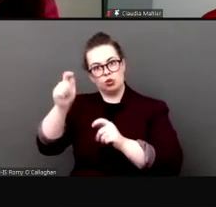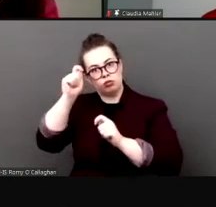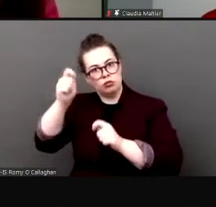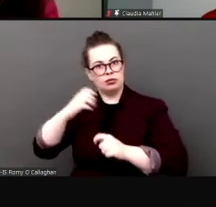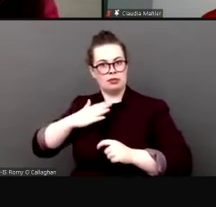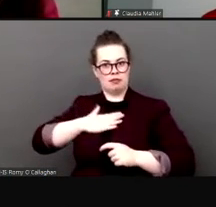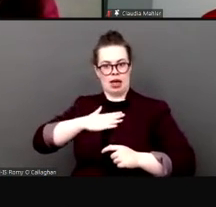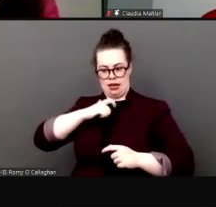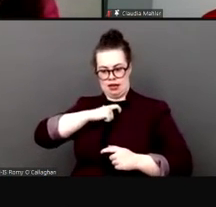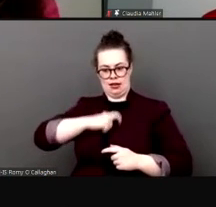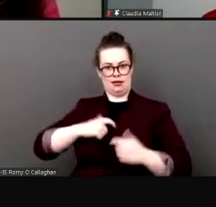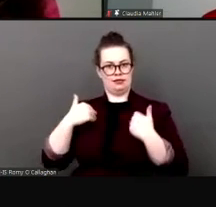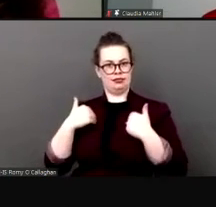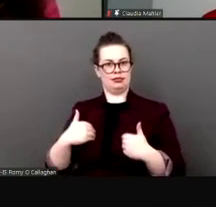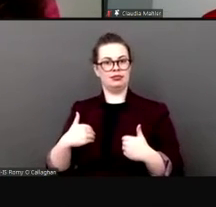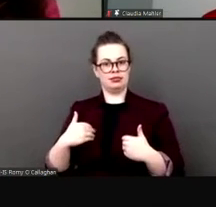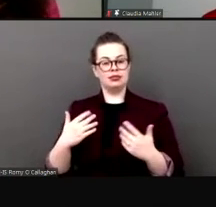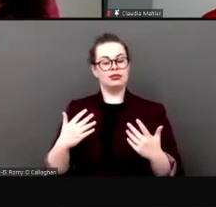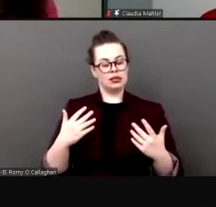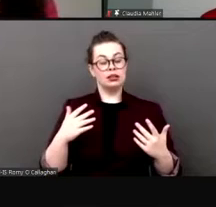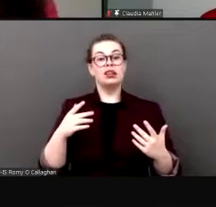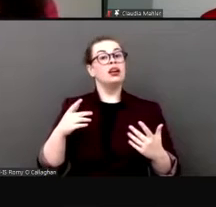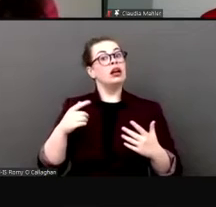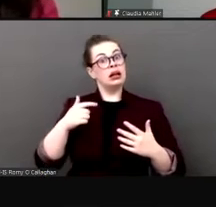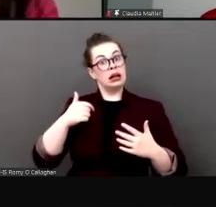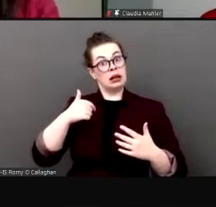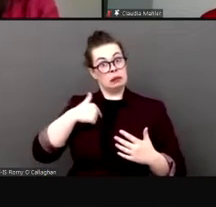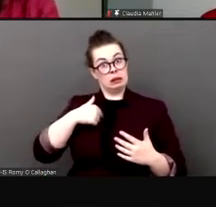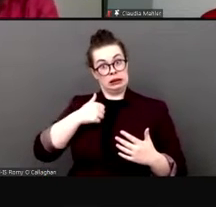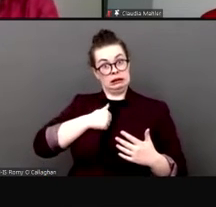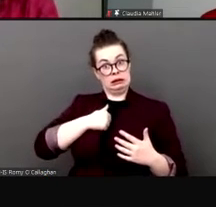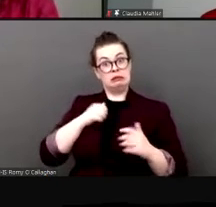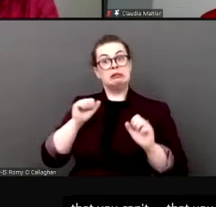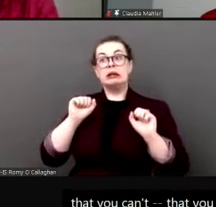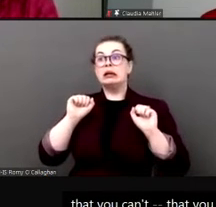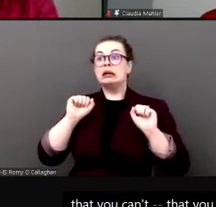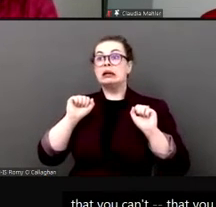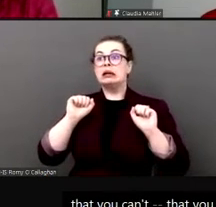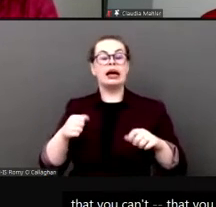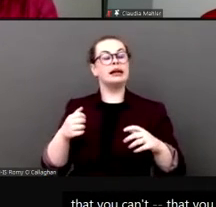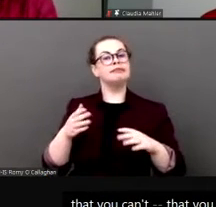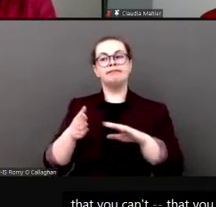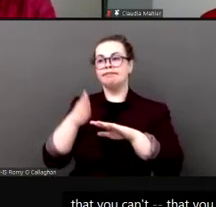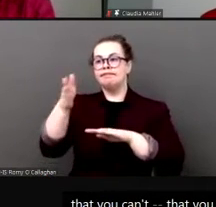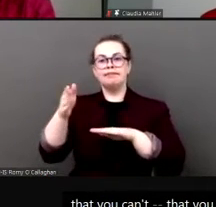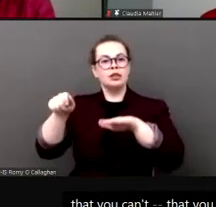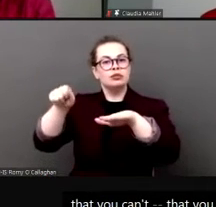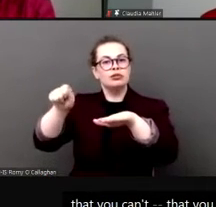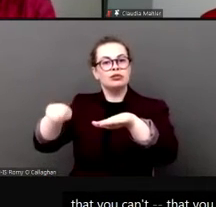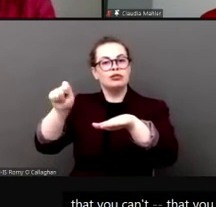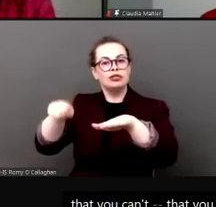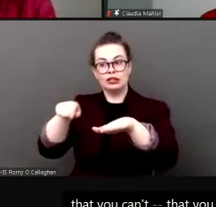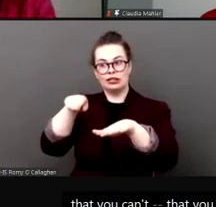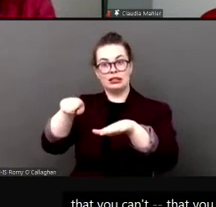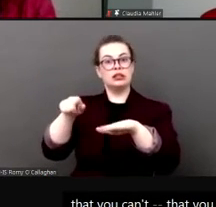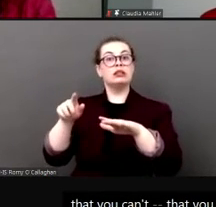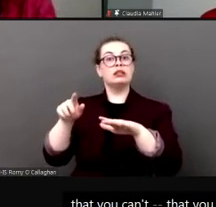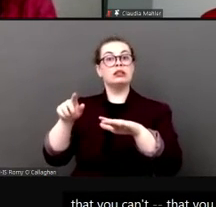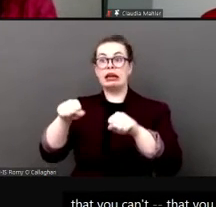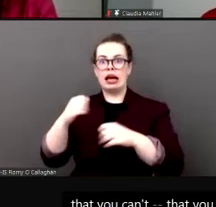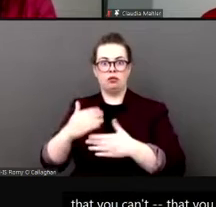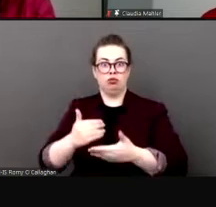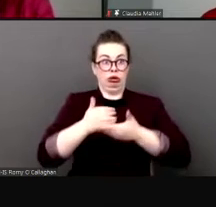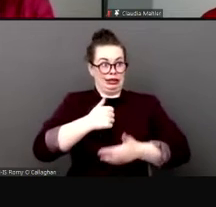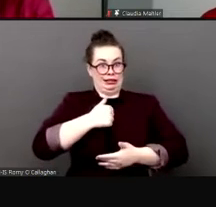law both as a sword and as a shield. As a shield in order to be able to fend off